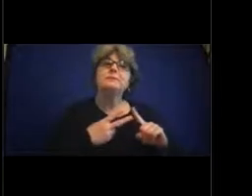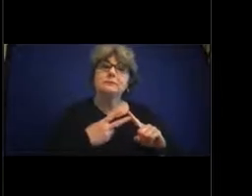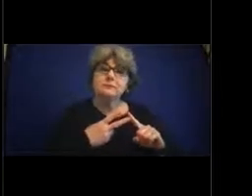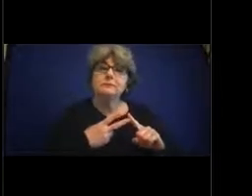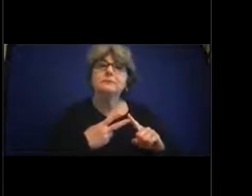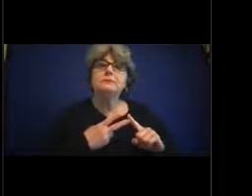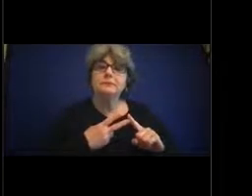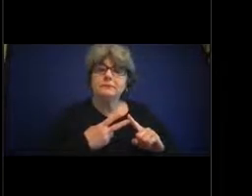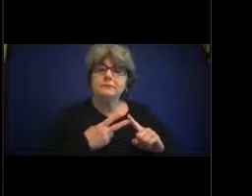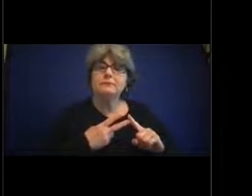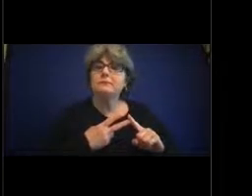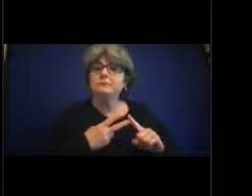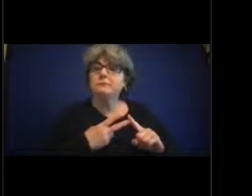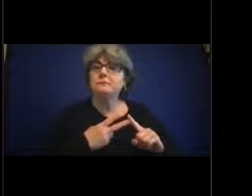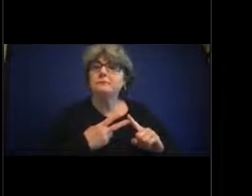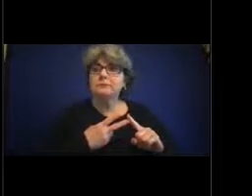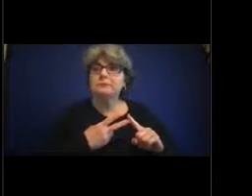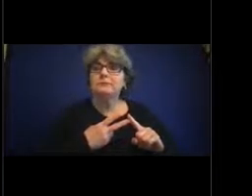We have